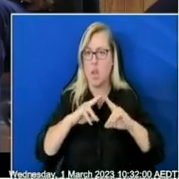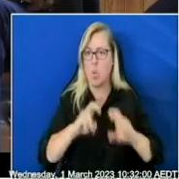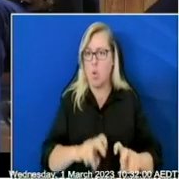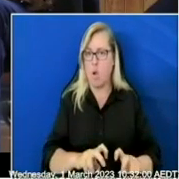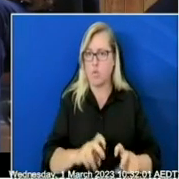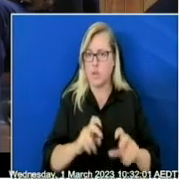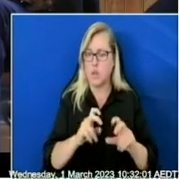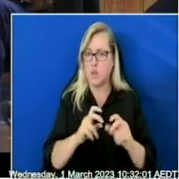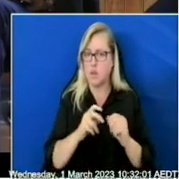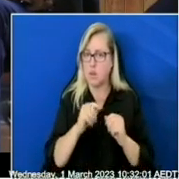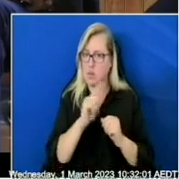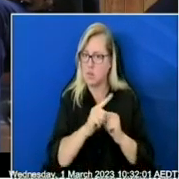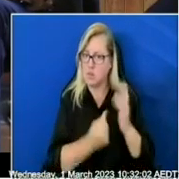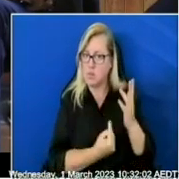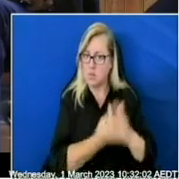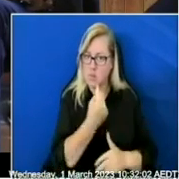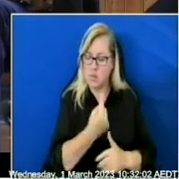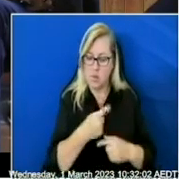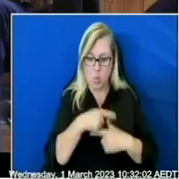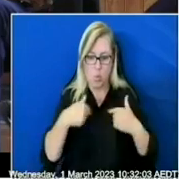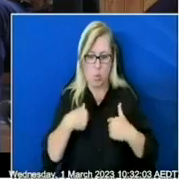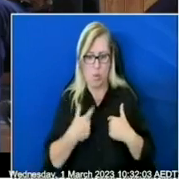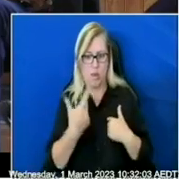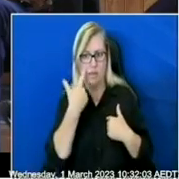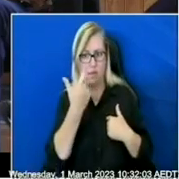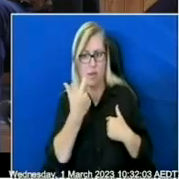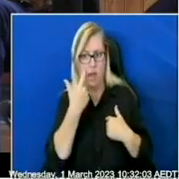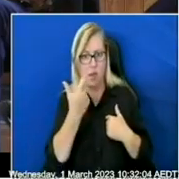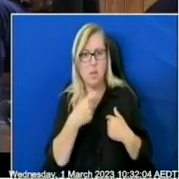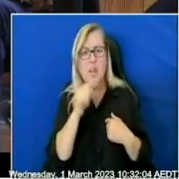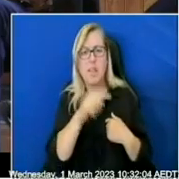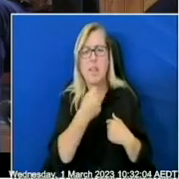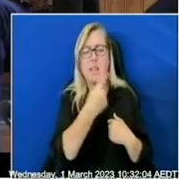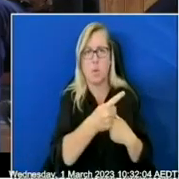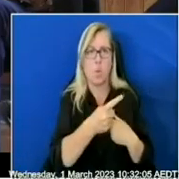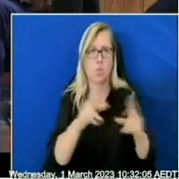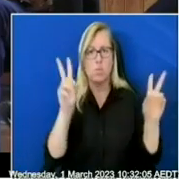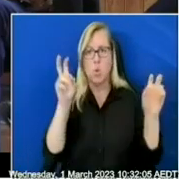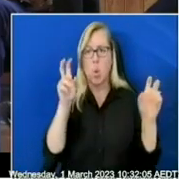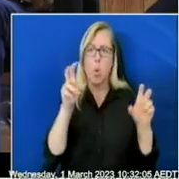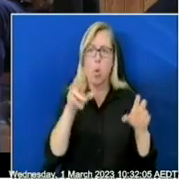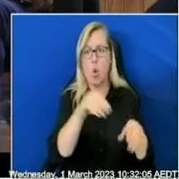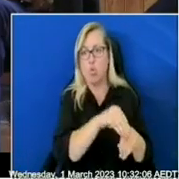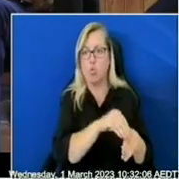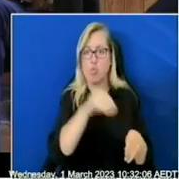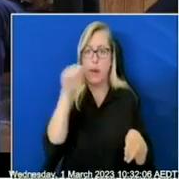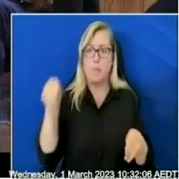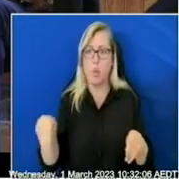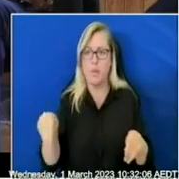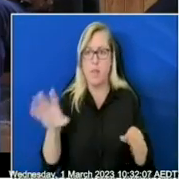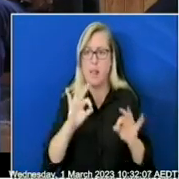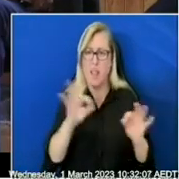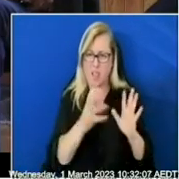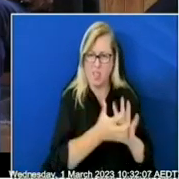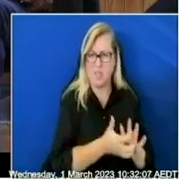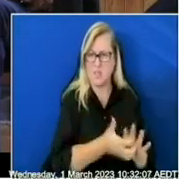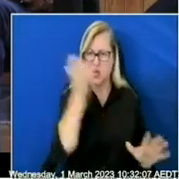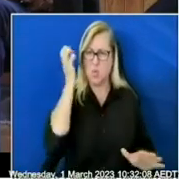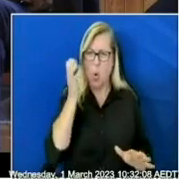into the, they call it removal, Aboriginal children, we call it stealing, kidnapping, whatever. Mm. But